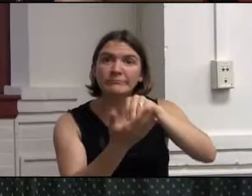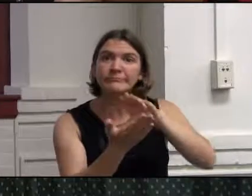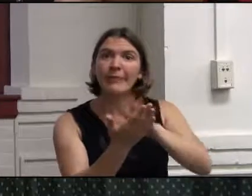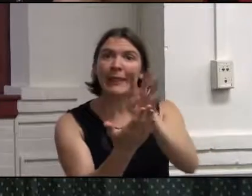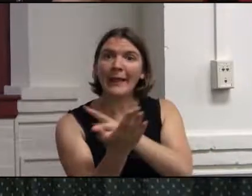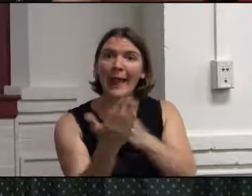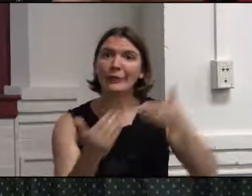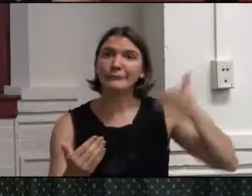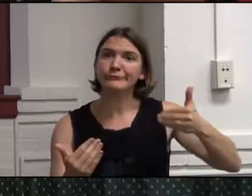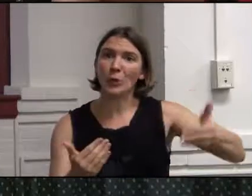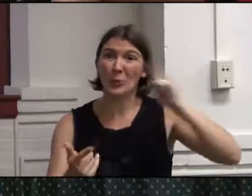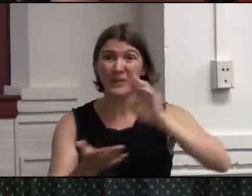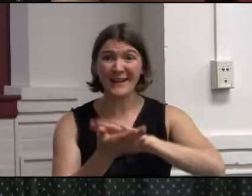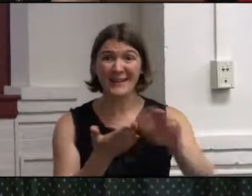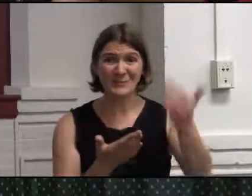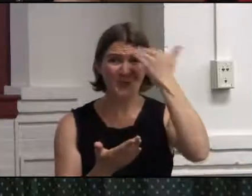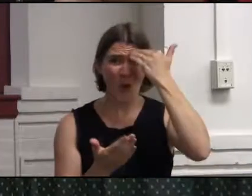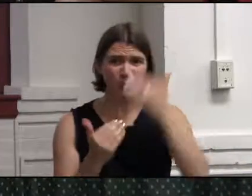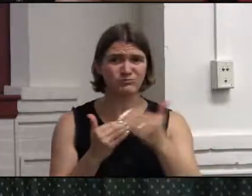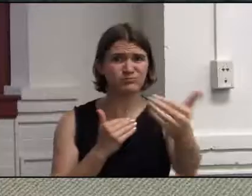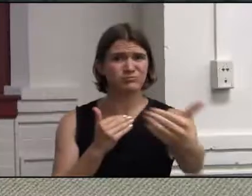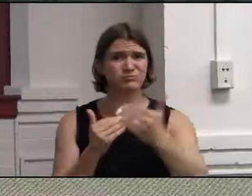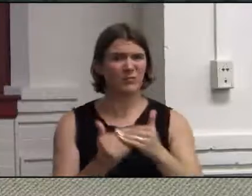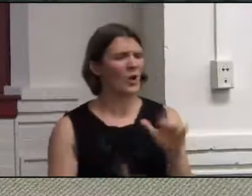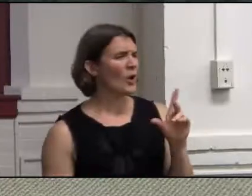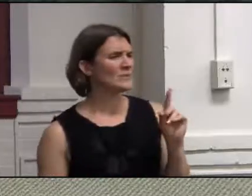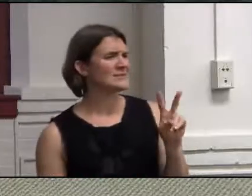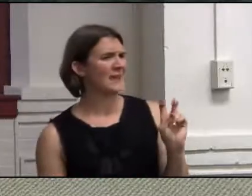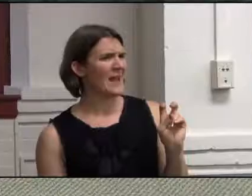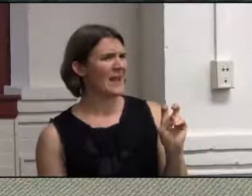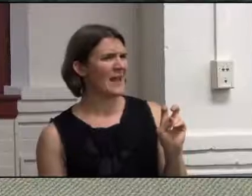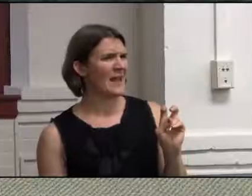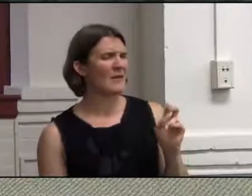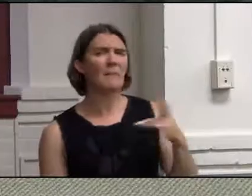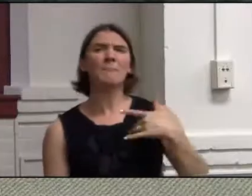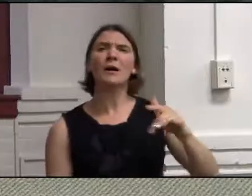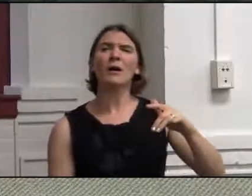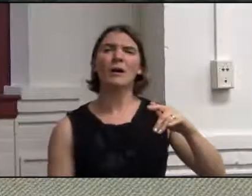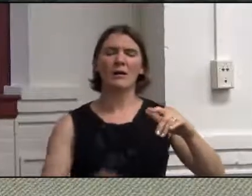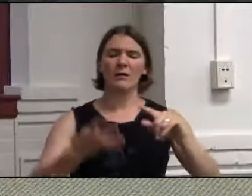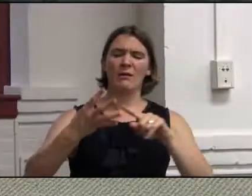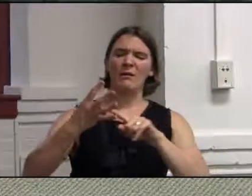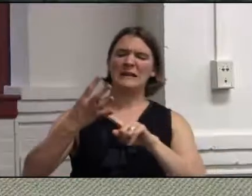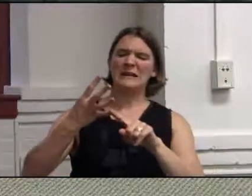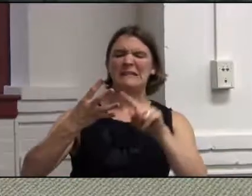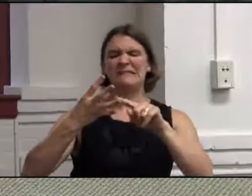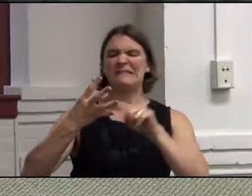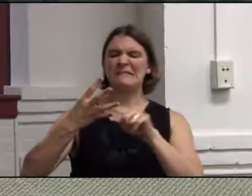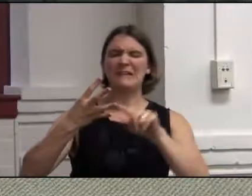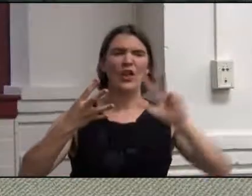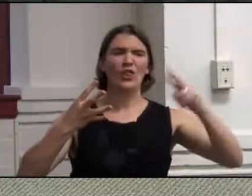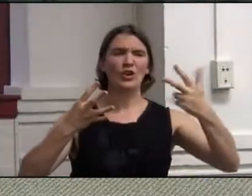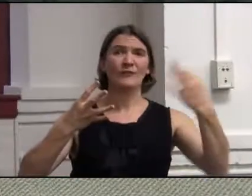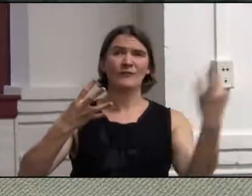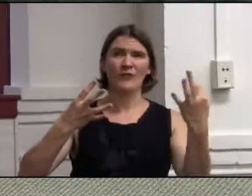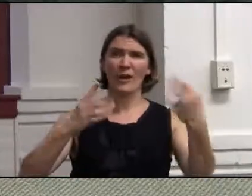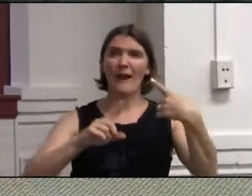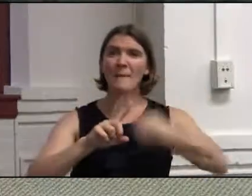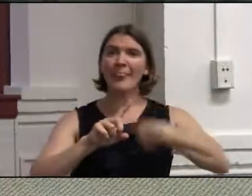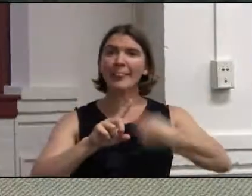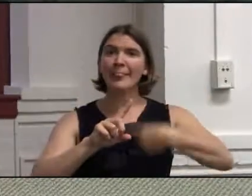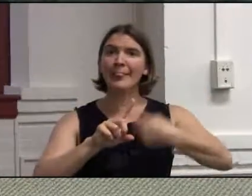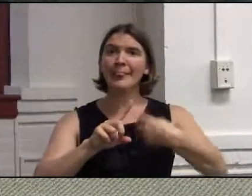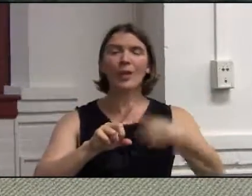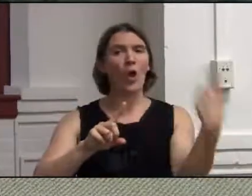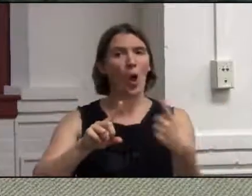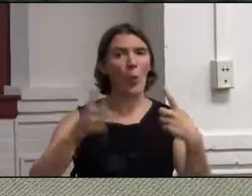calendar. Yeah, people. I think it's is that the fourth Thursday or something? It's like the third Friday. The third Friday, yeah, so it's always